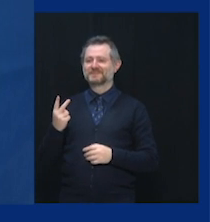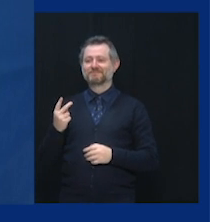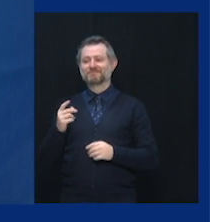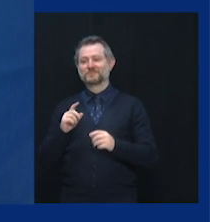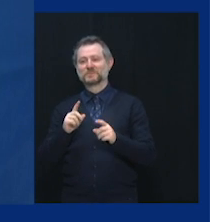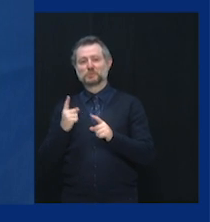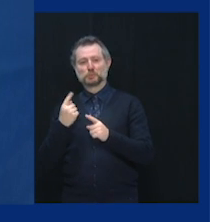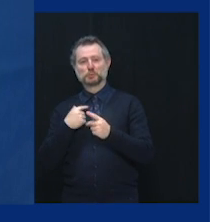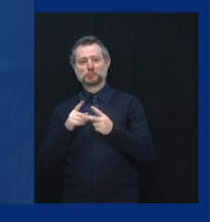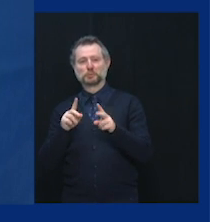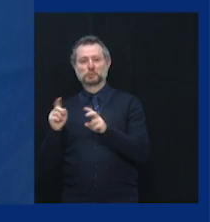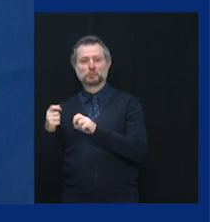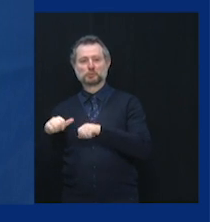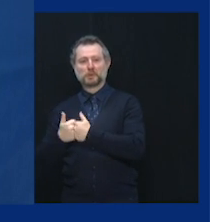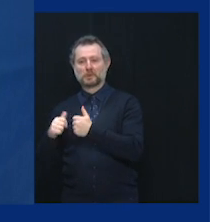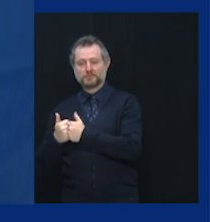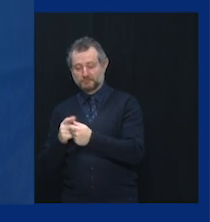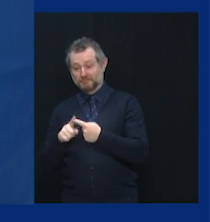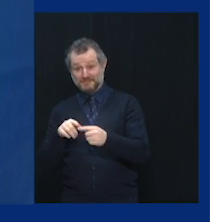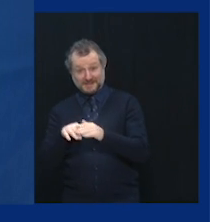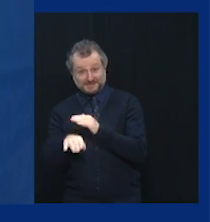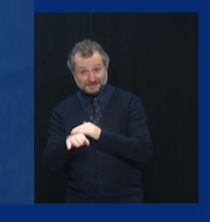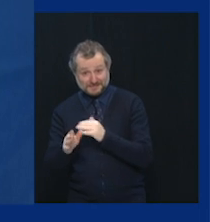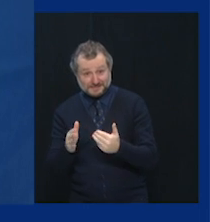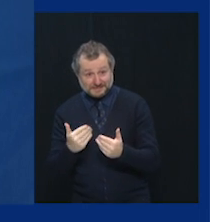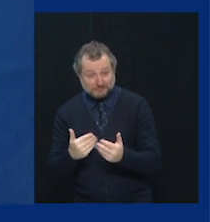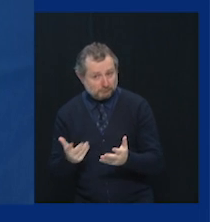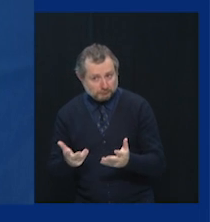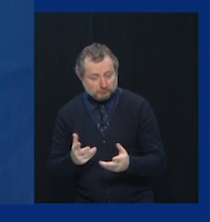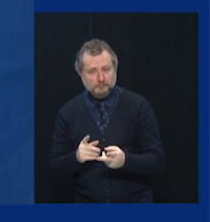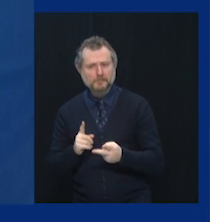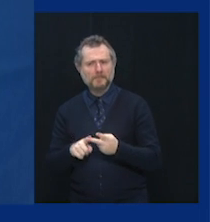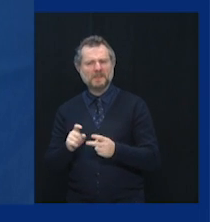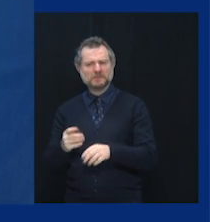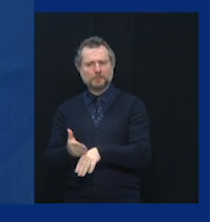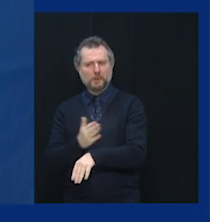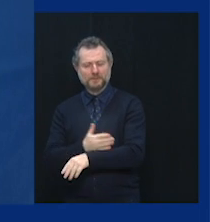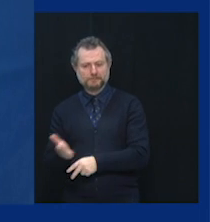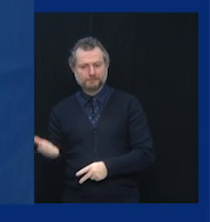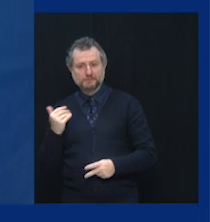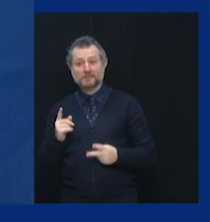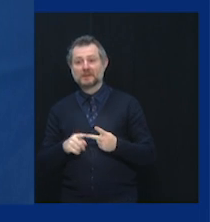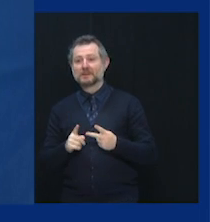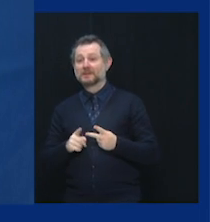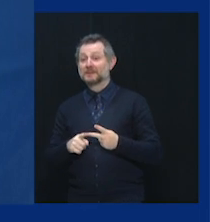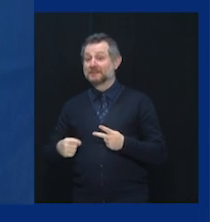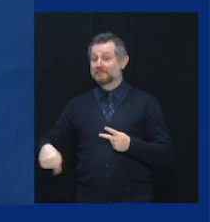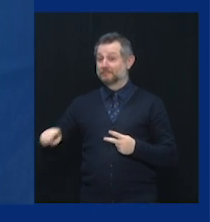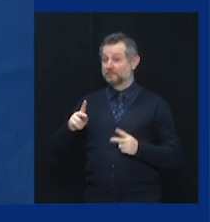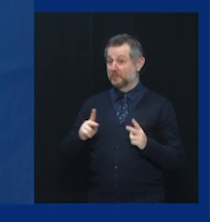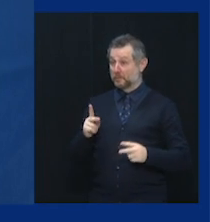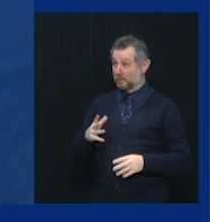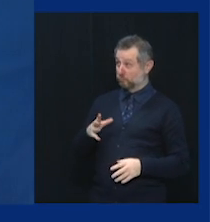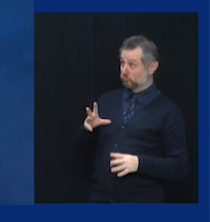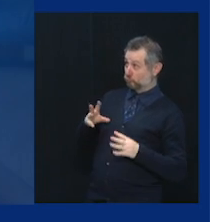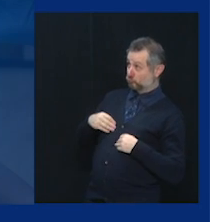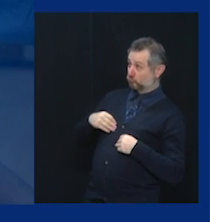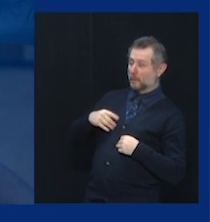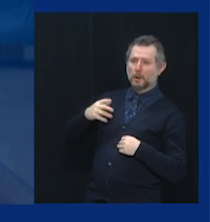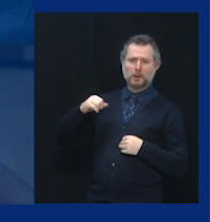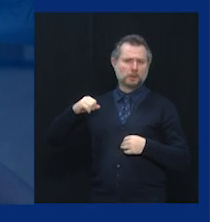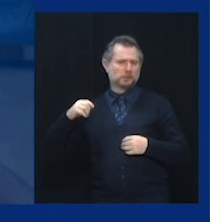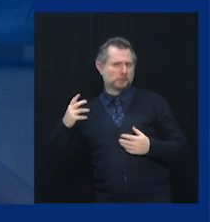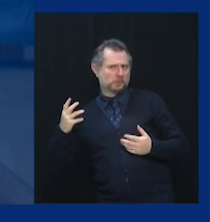accessibility, and we're working on that. The second is the willingness to accept the